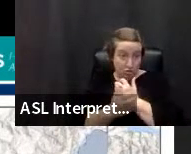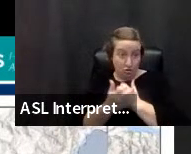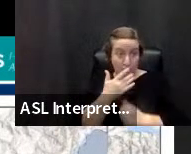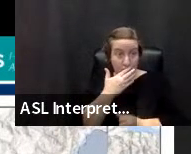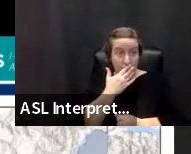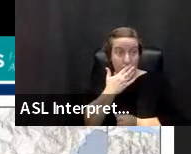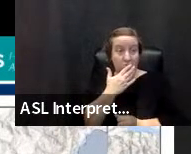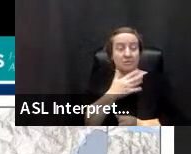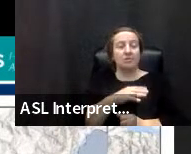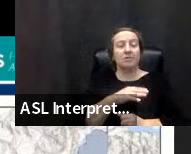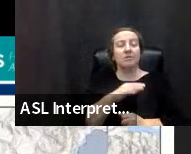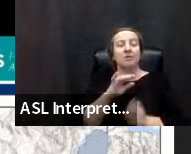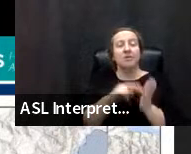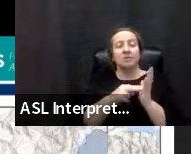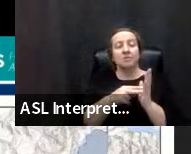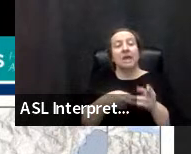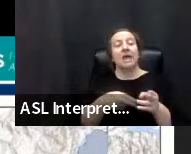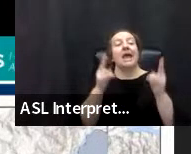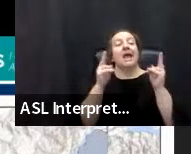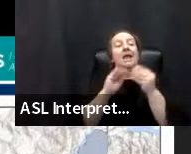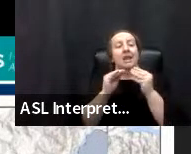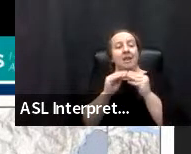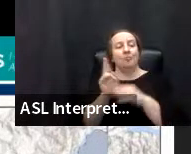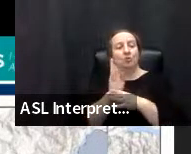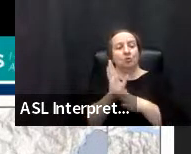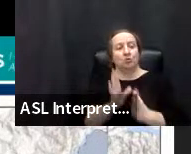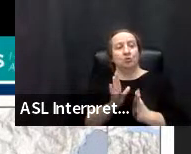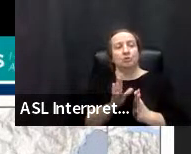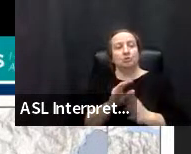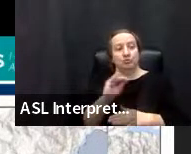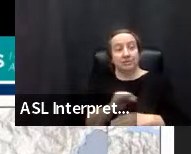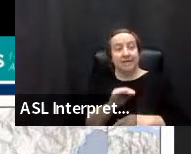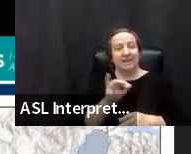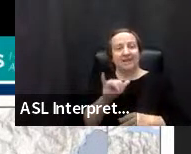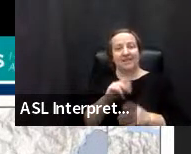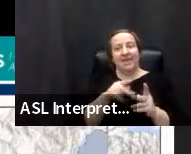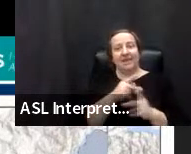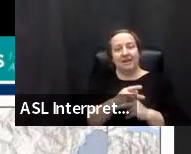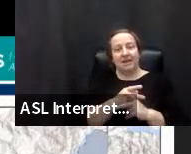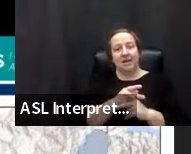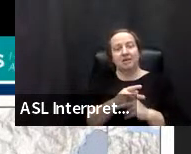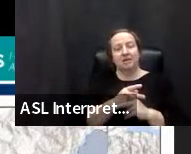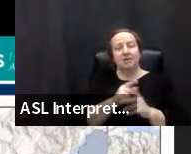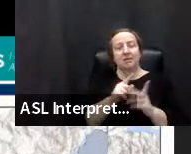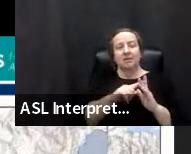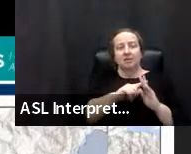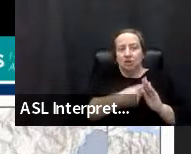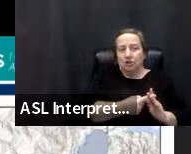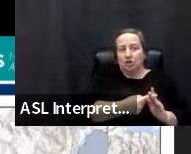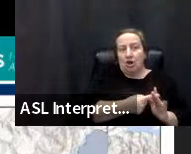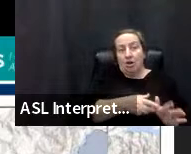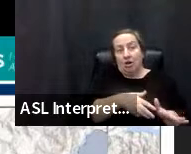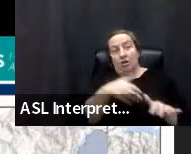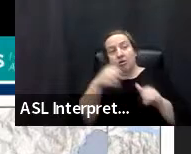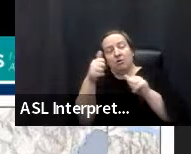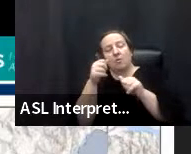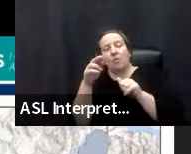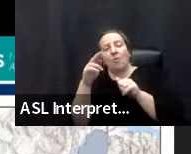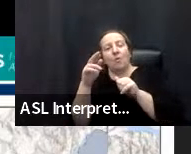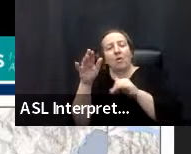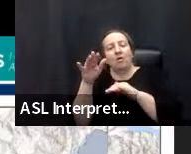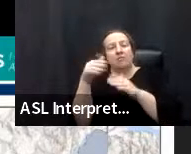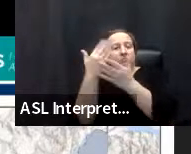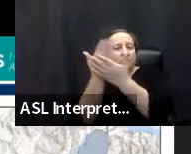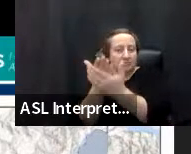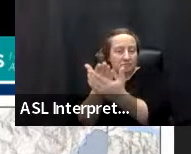the higher the number of users percentage that were in that kind of origin or destination. So starting at the